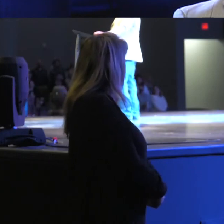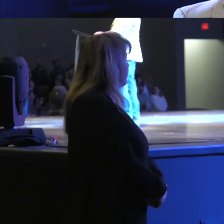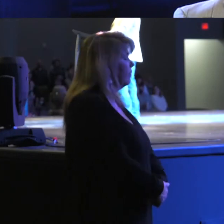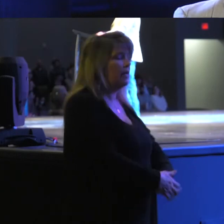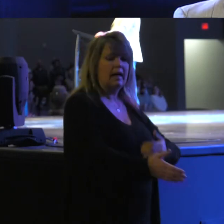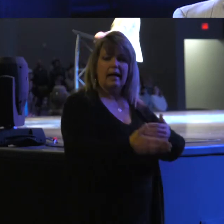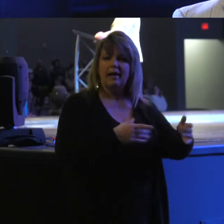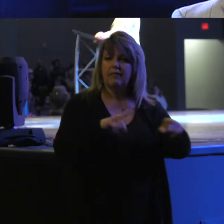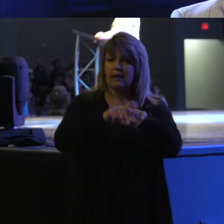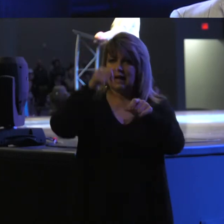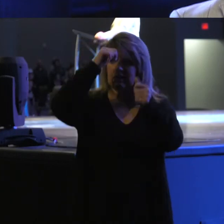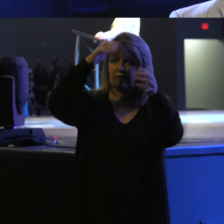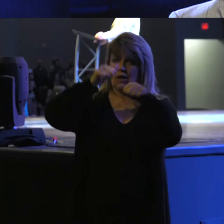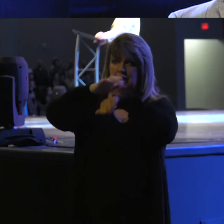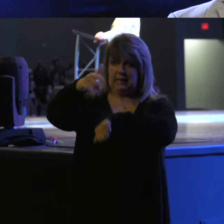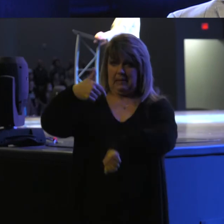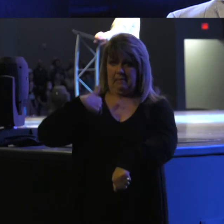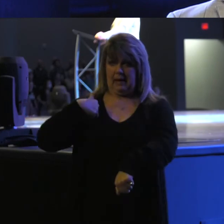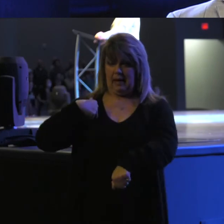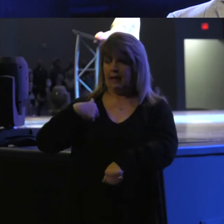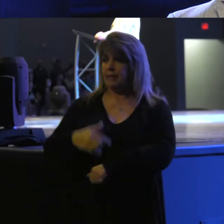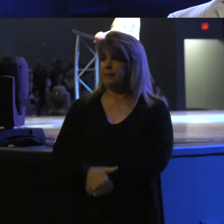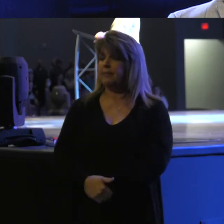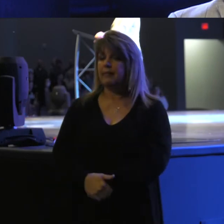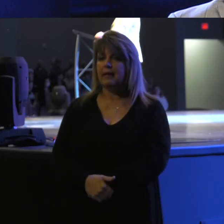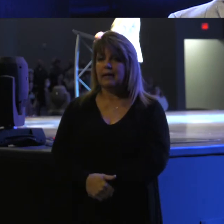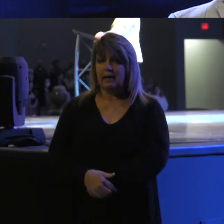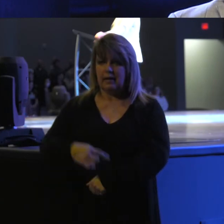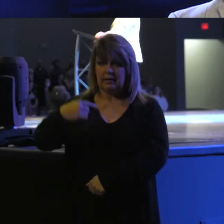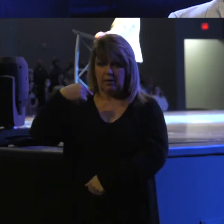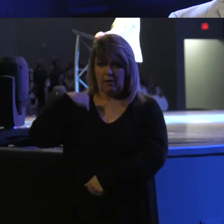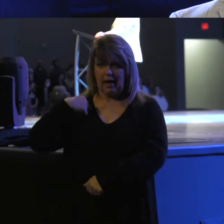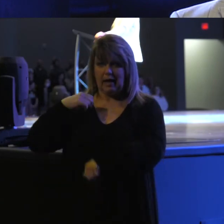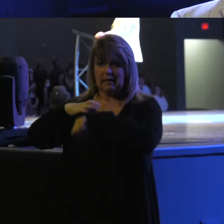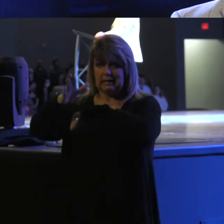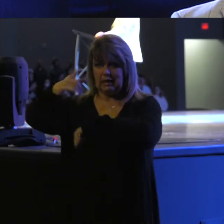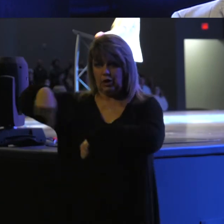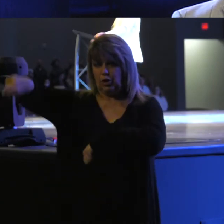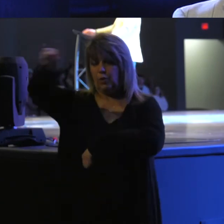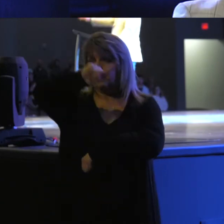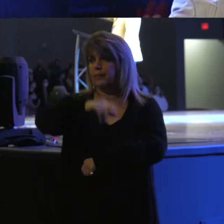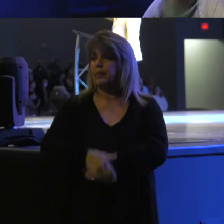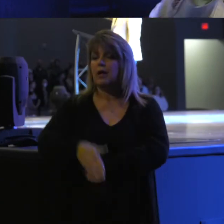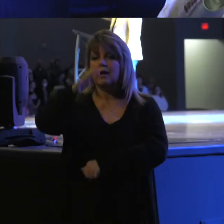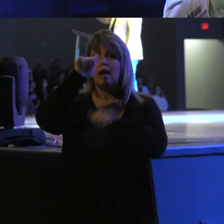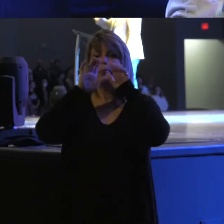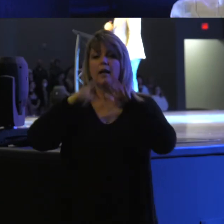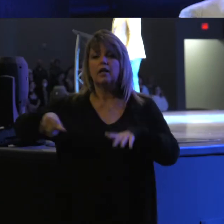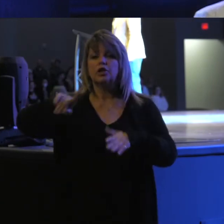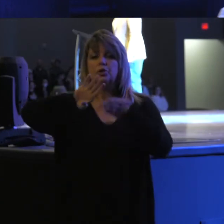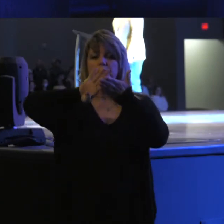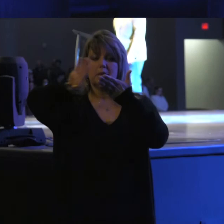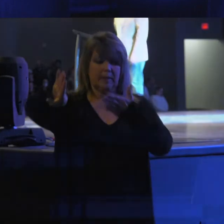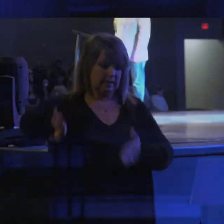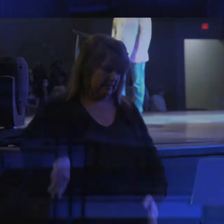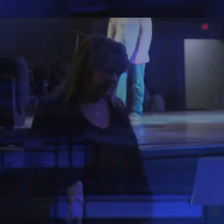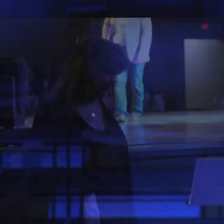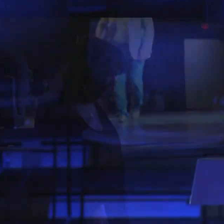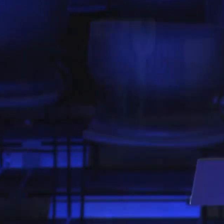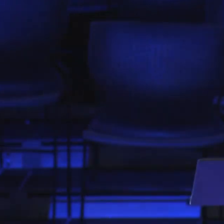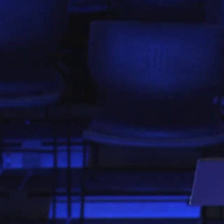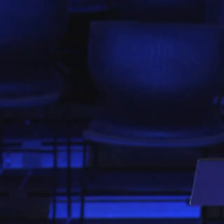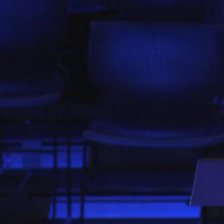Even as the Father has sent me, so I send you. God bless you. You are dismissed.